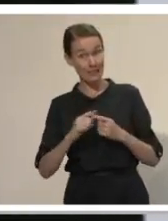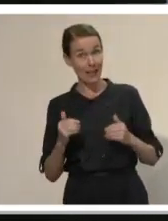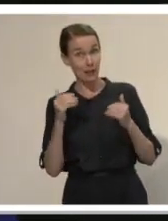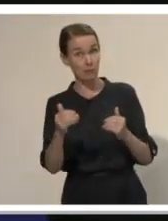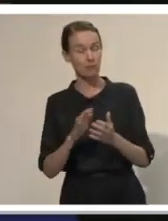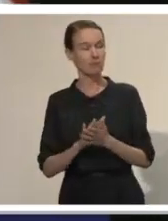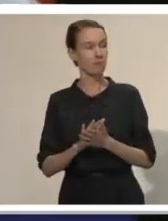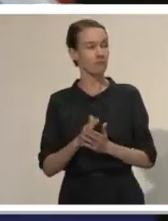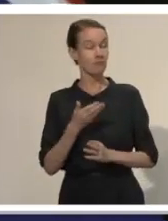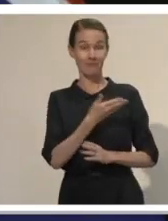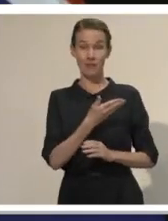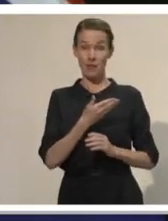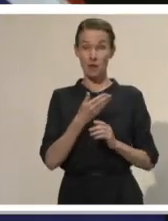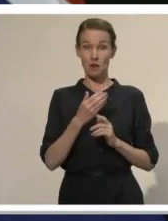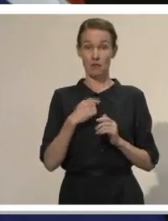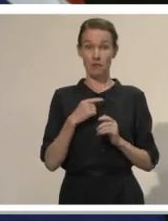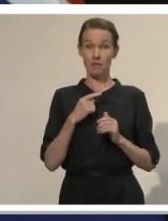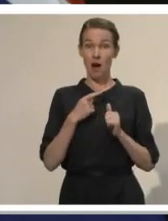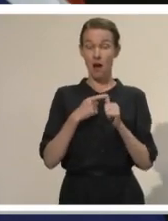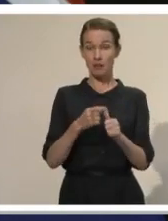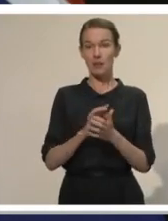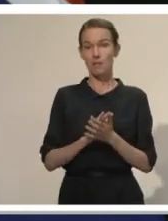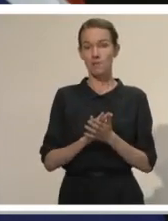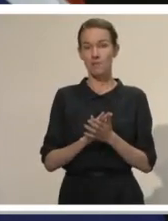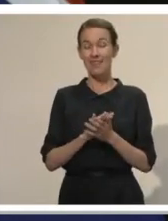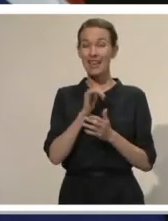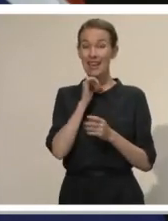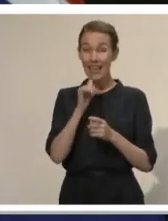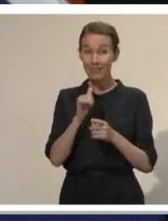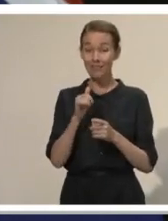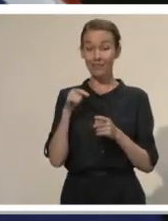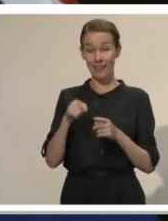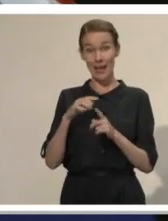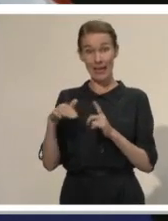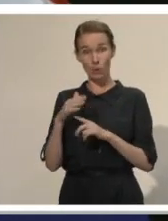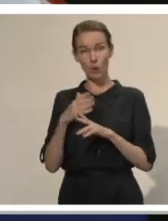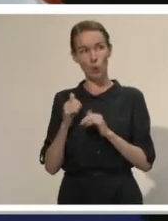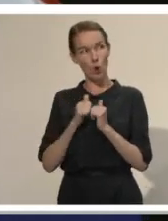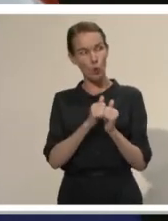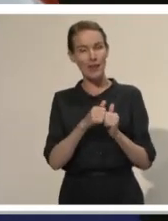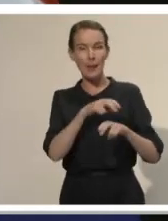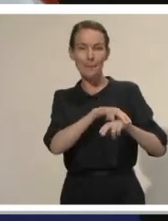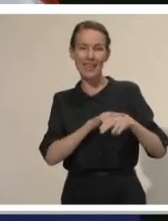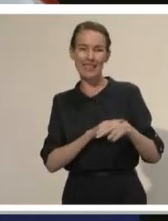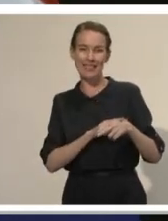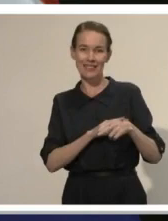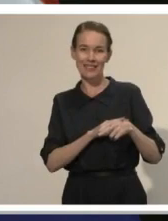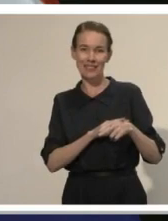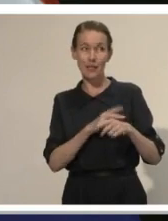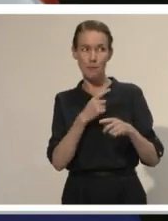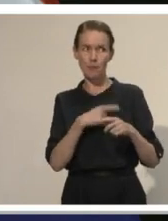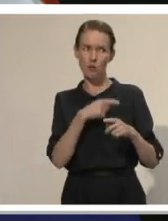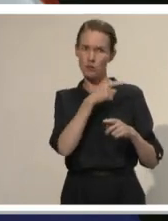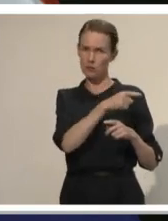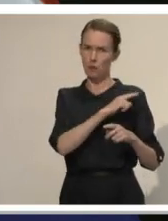it is only the police and civil defence who are lawfully able to stop people. And so I'm comfortable with the message I've received